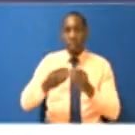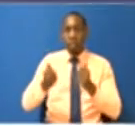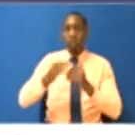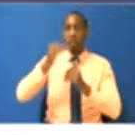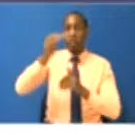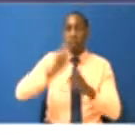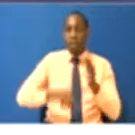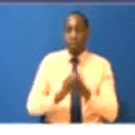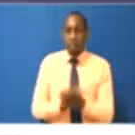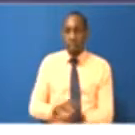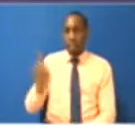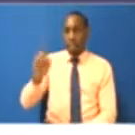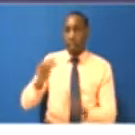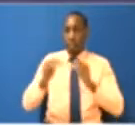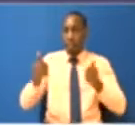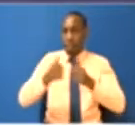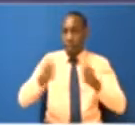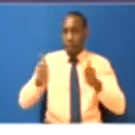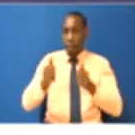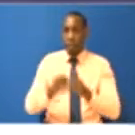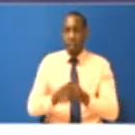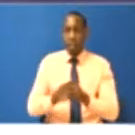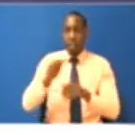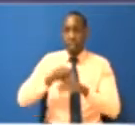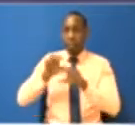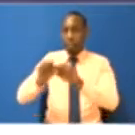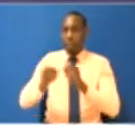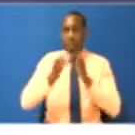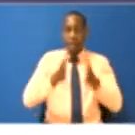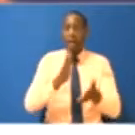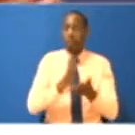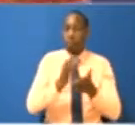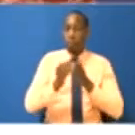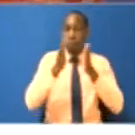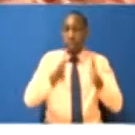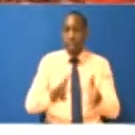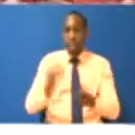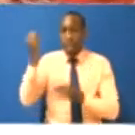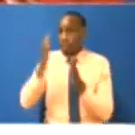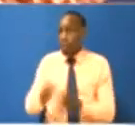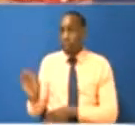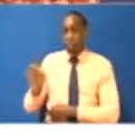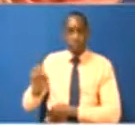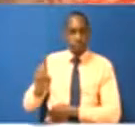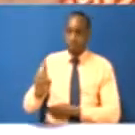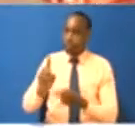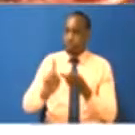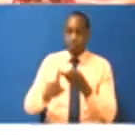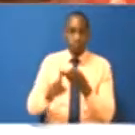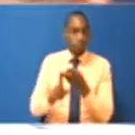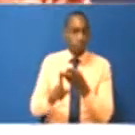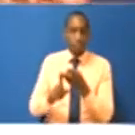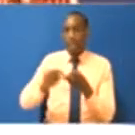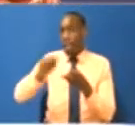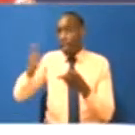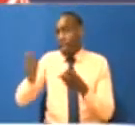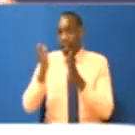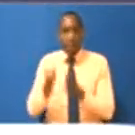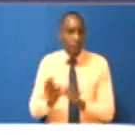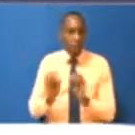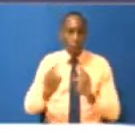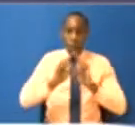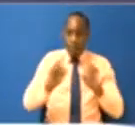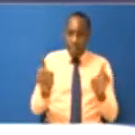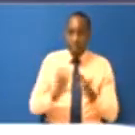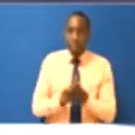nairobi would fare well in the hands of a leader in the hands of a true leader not a politician and not whatever else you're talking about